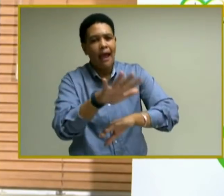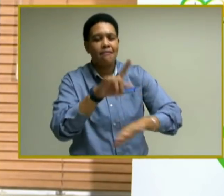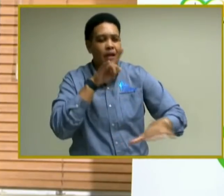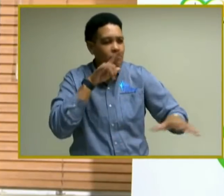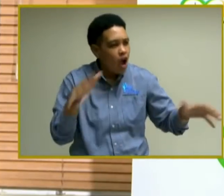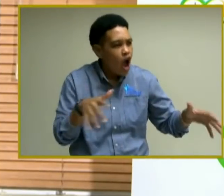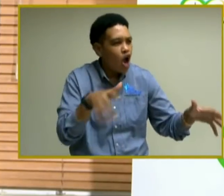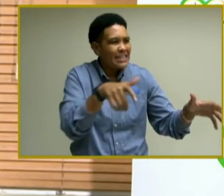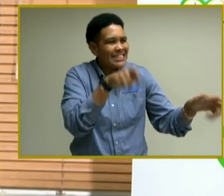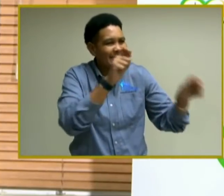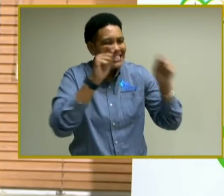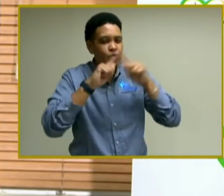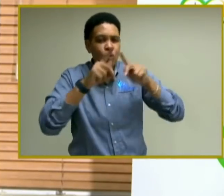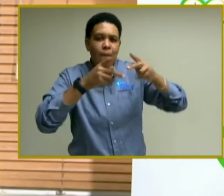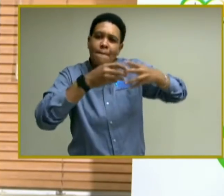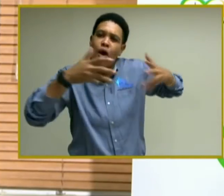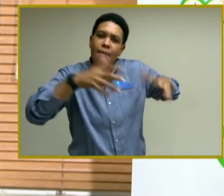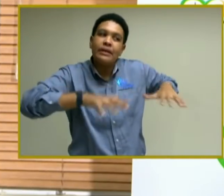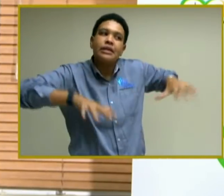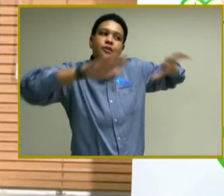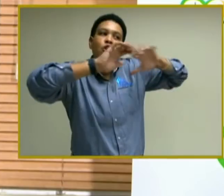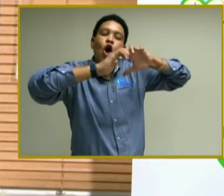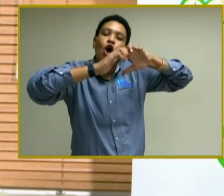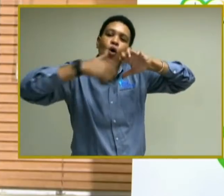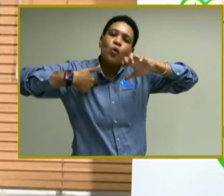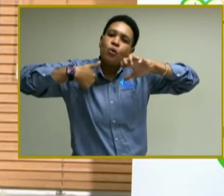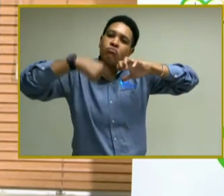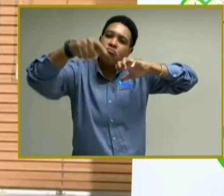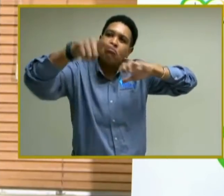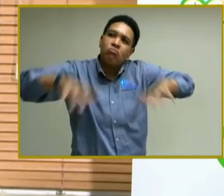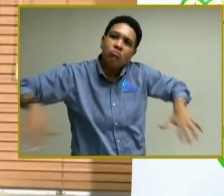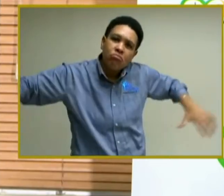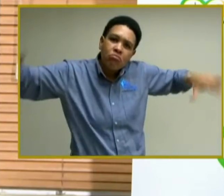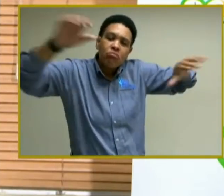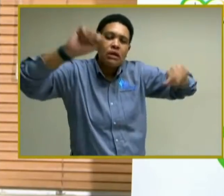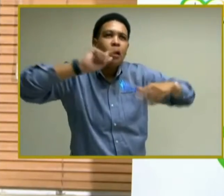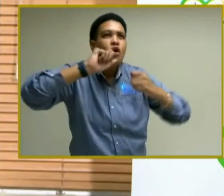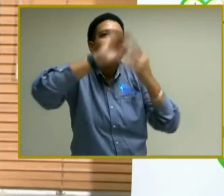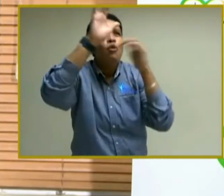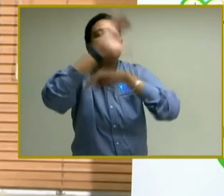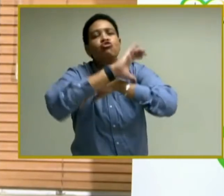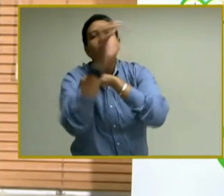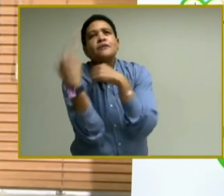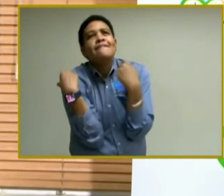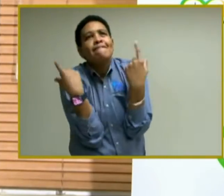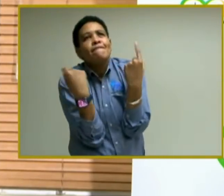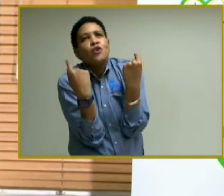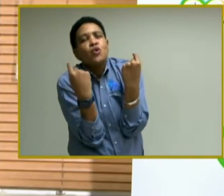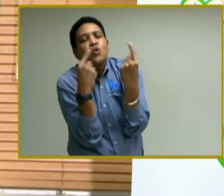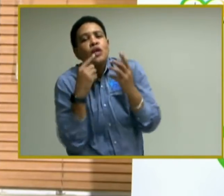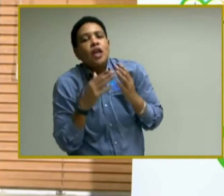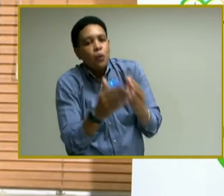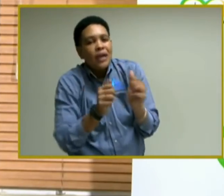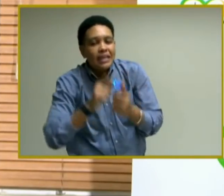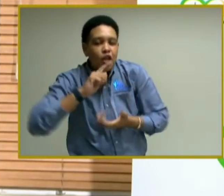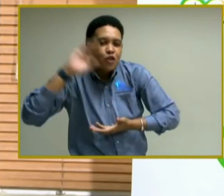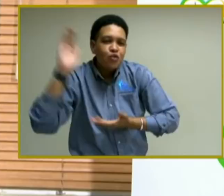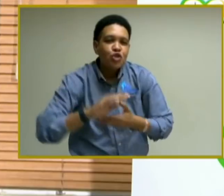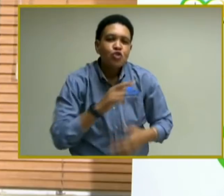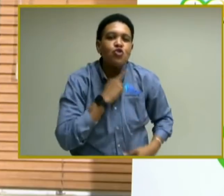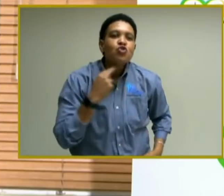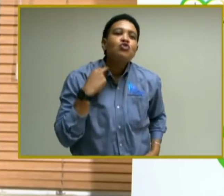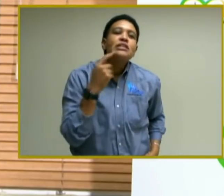encouragement to the population as to how we can approach Christmas in ways that can minimize that risk. And